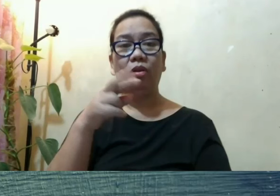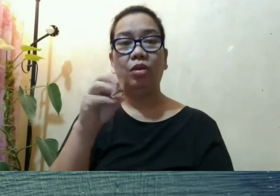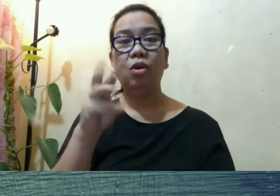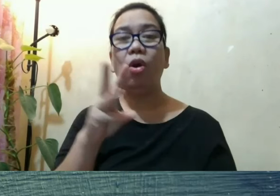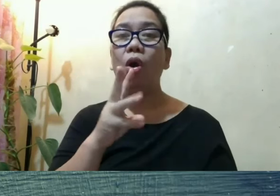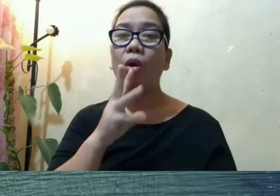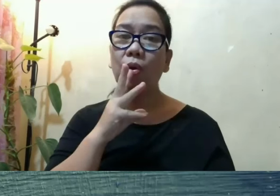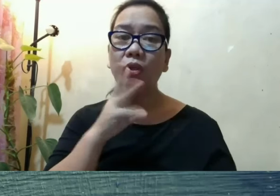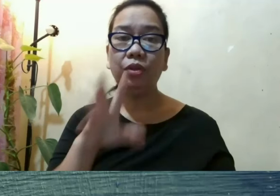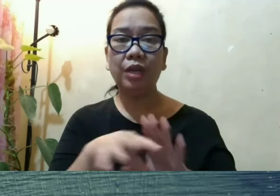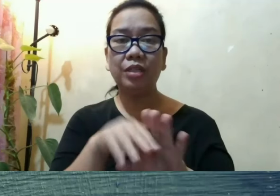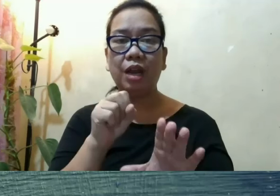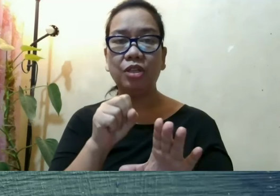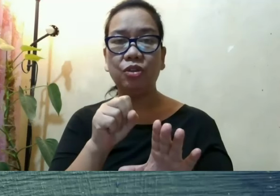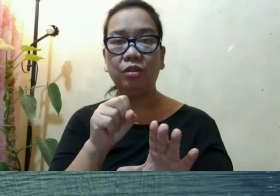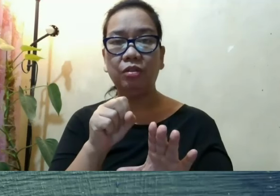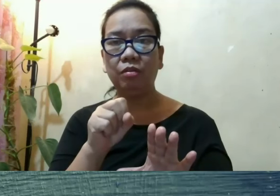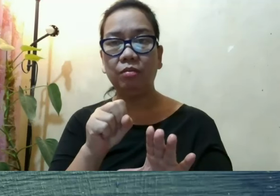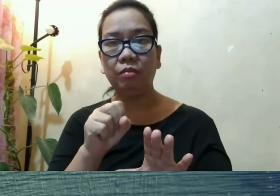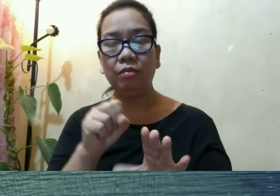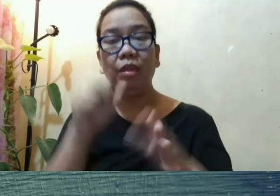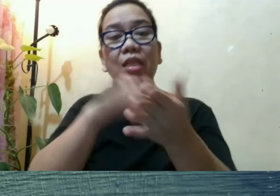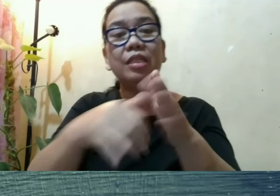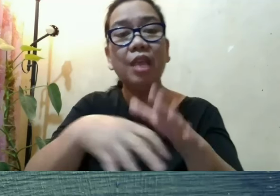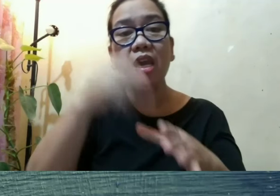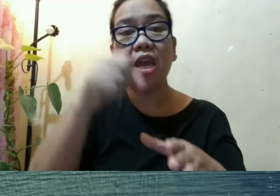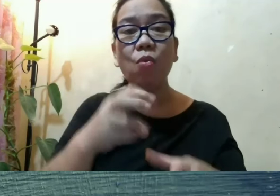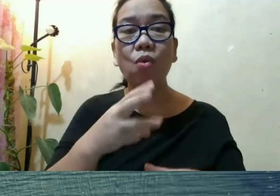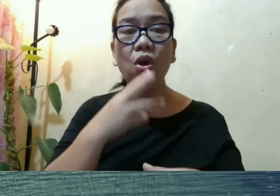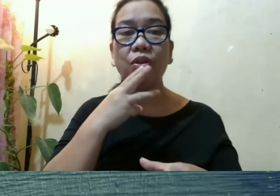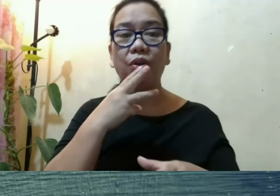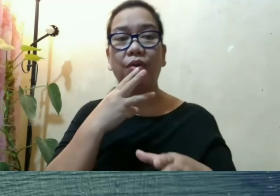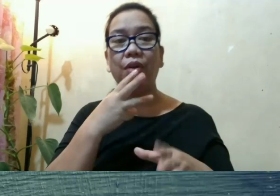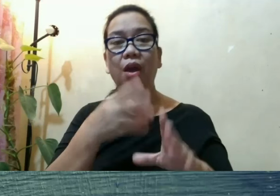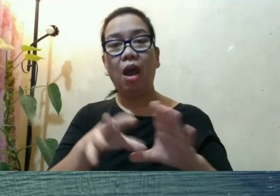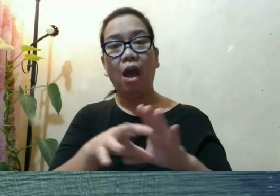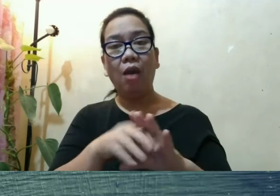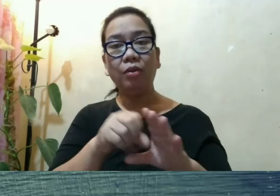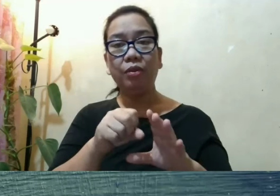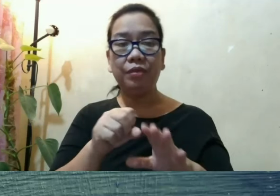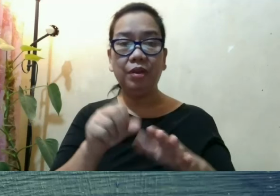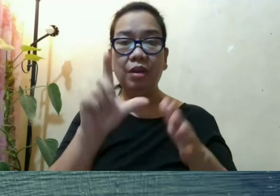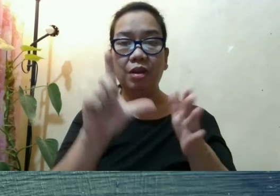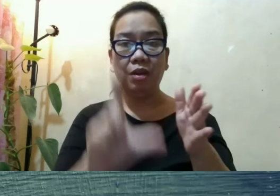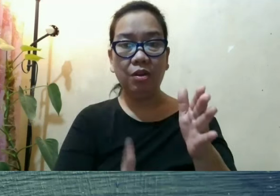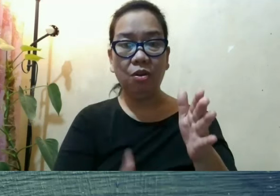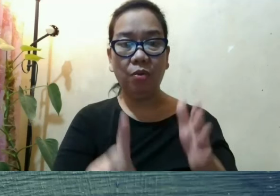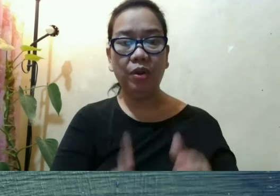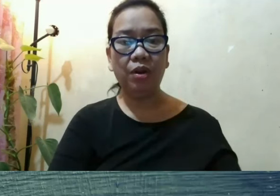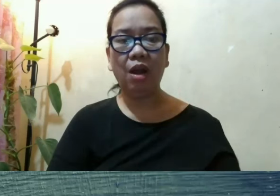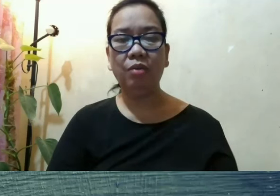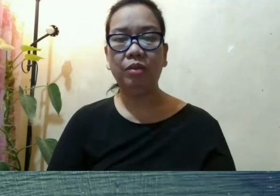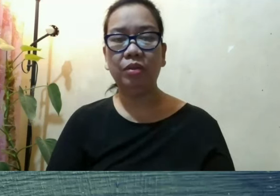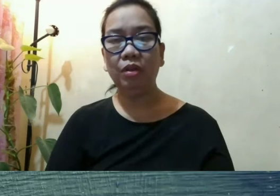ground water extraction. That is taking water out of the